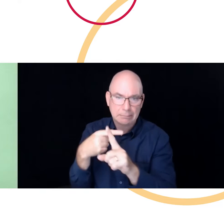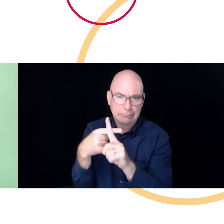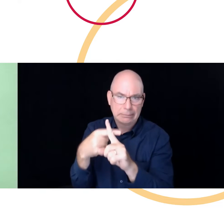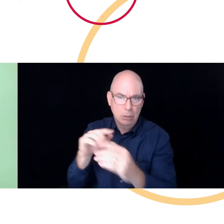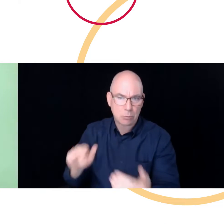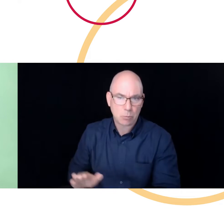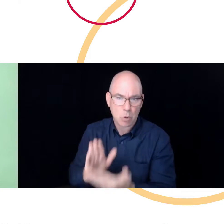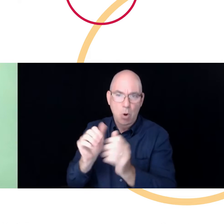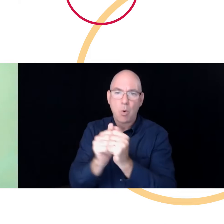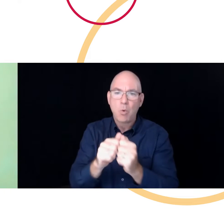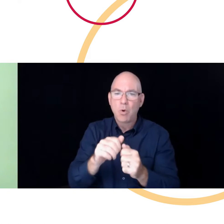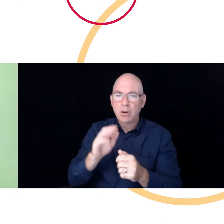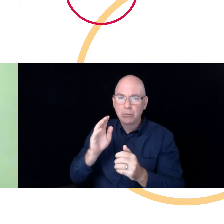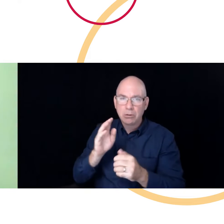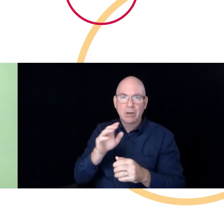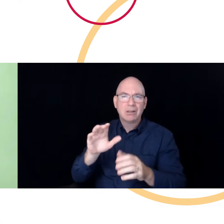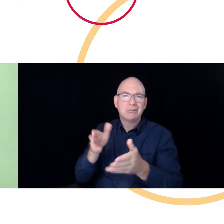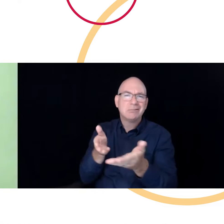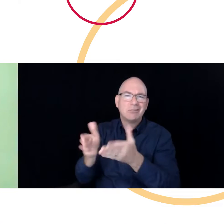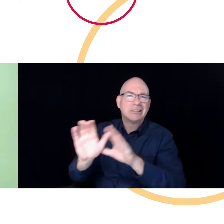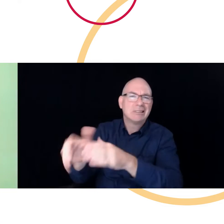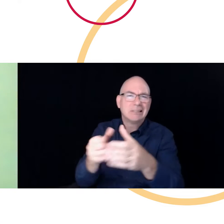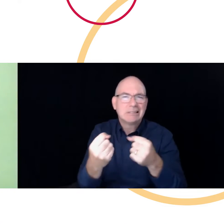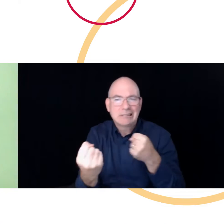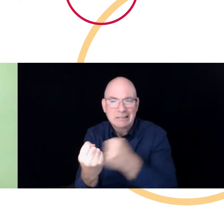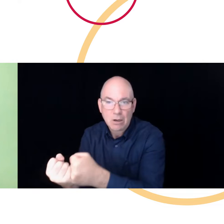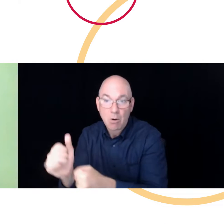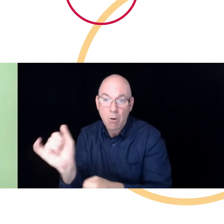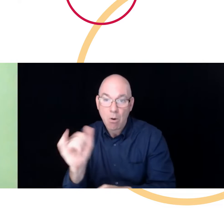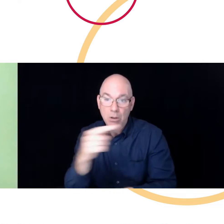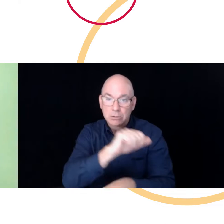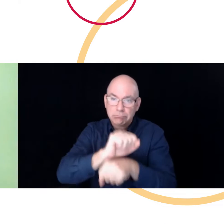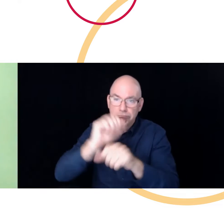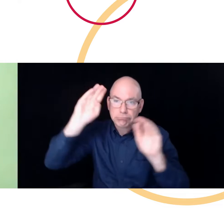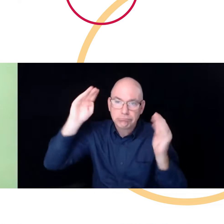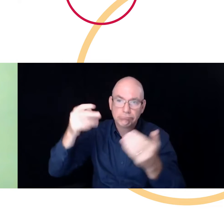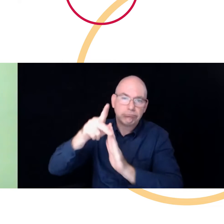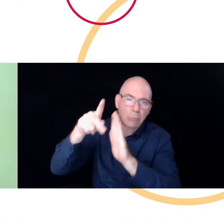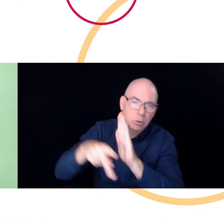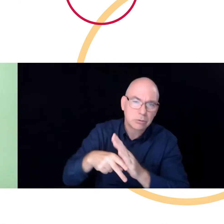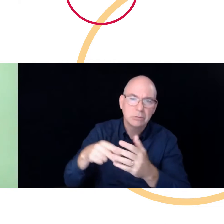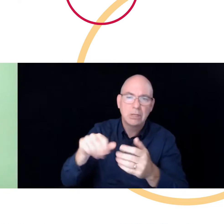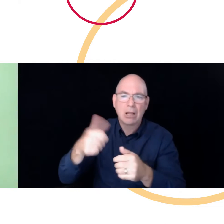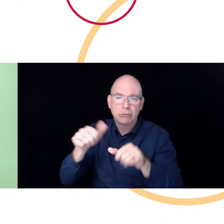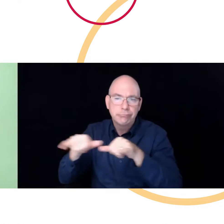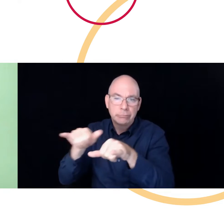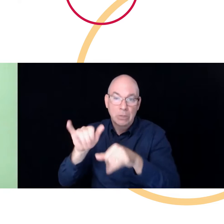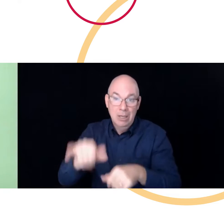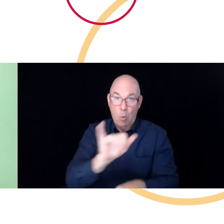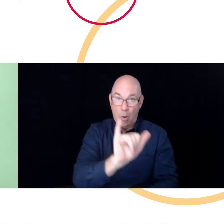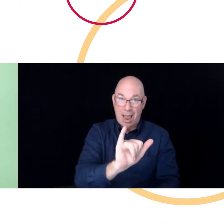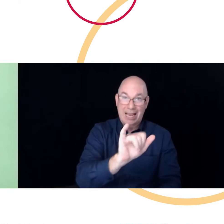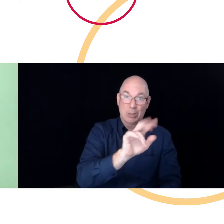provision with communities facing adversity and when working systematically on policies and procedures. With the